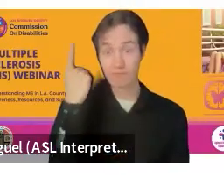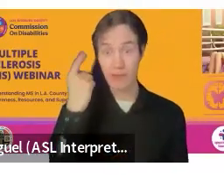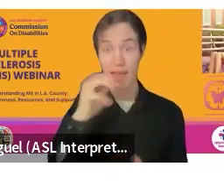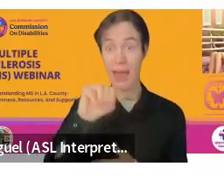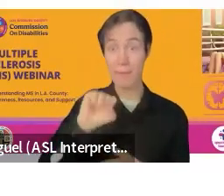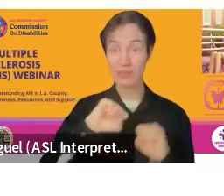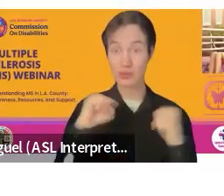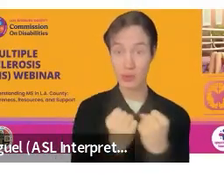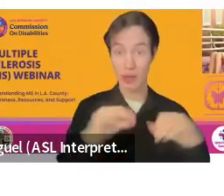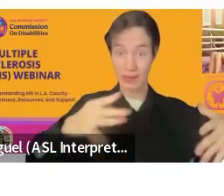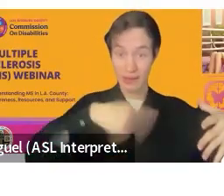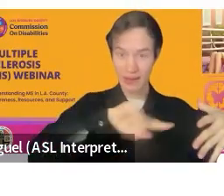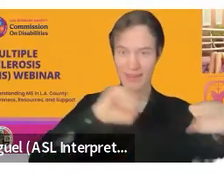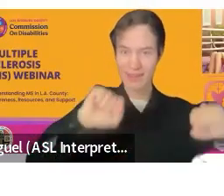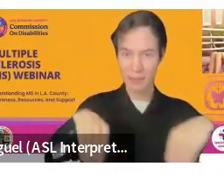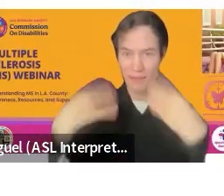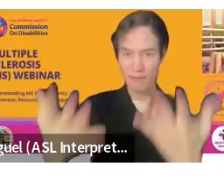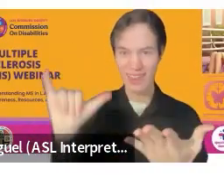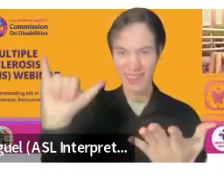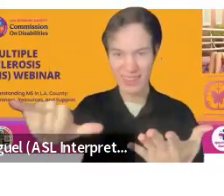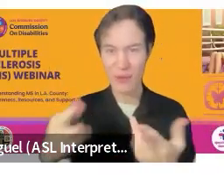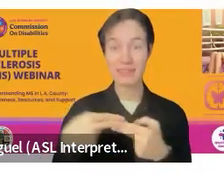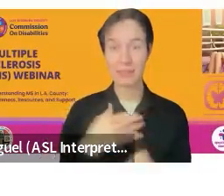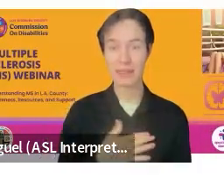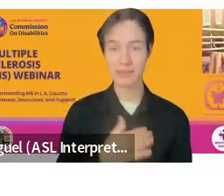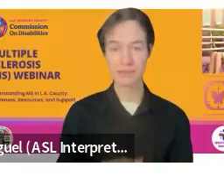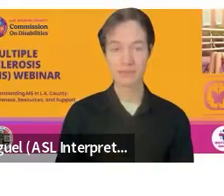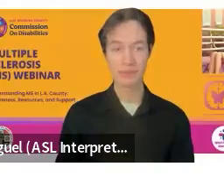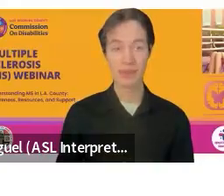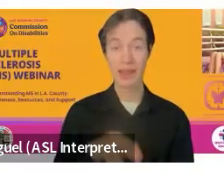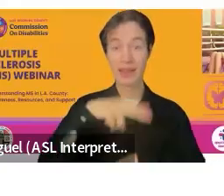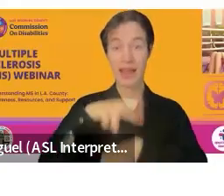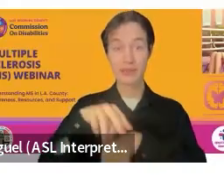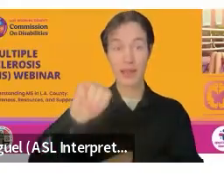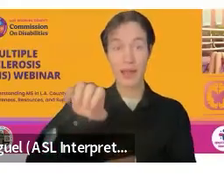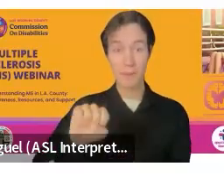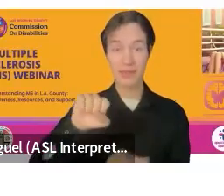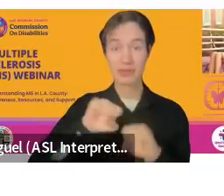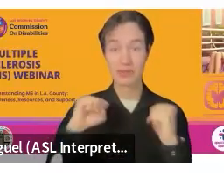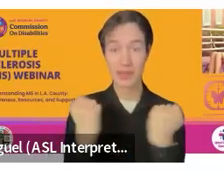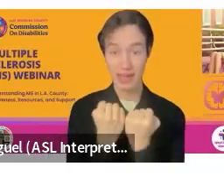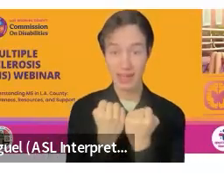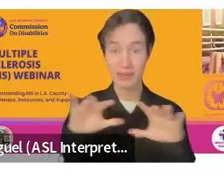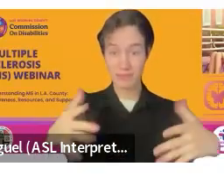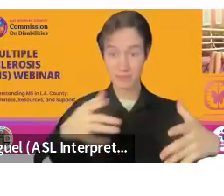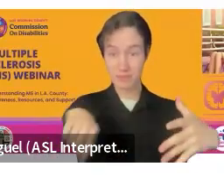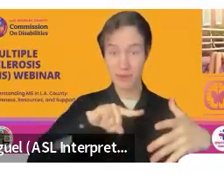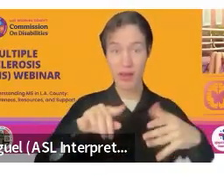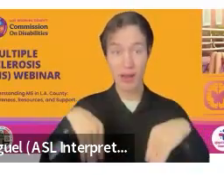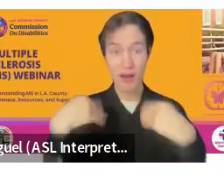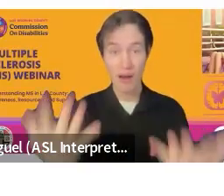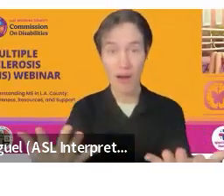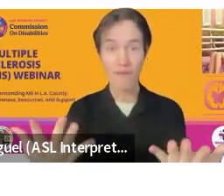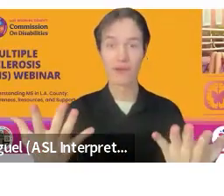help provide. Next slide, please. The National MS Society also offers a variety of